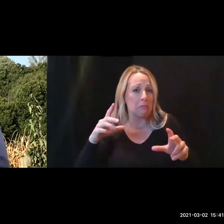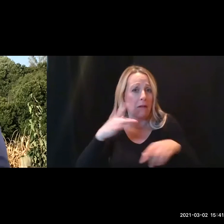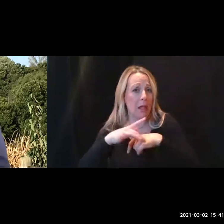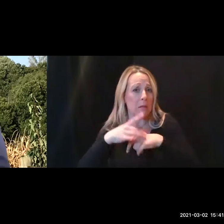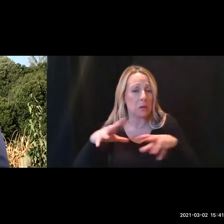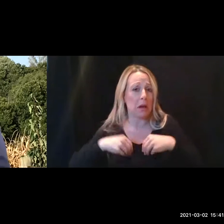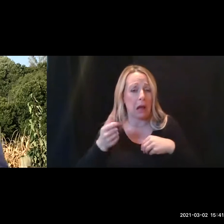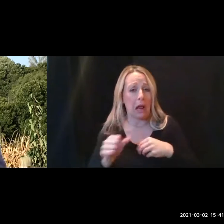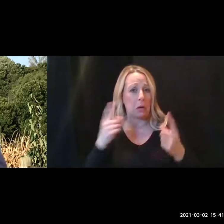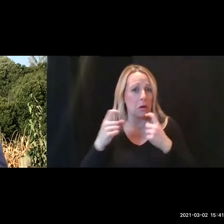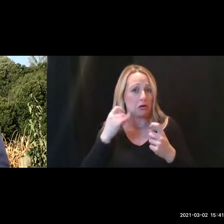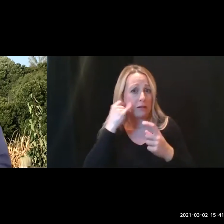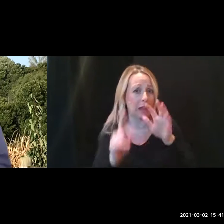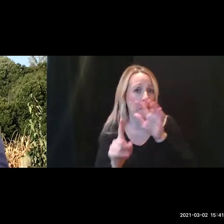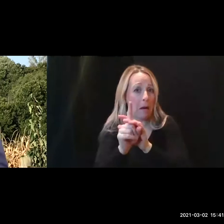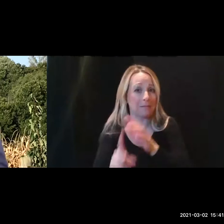arisen.